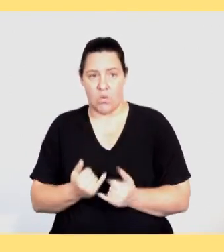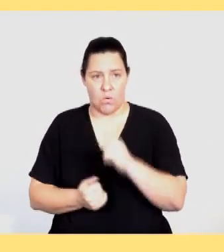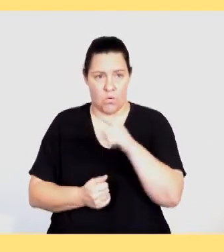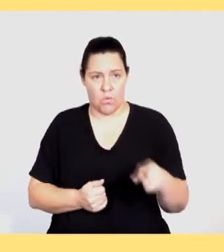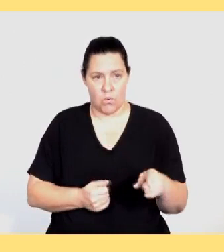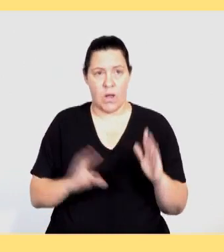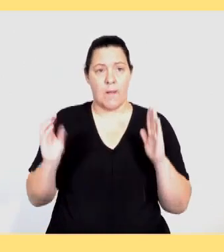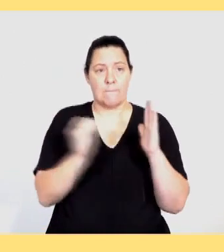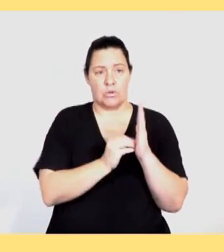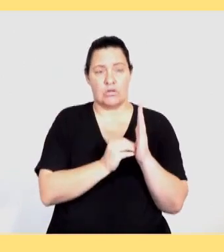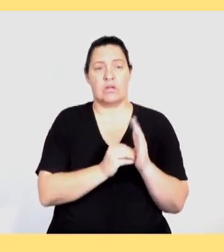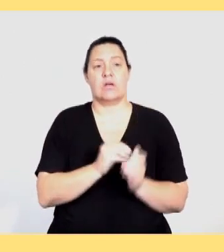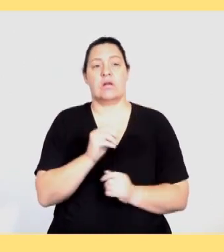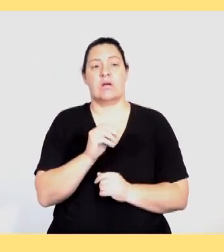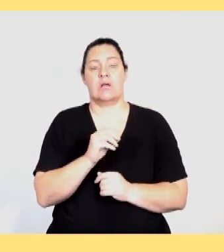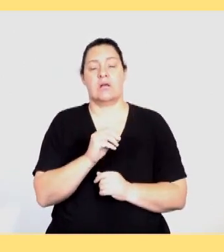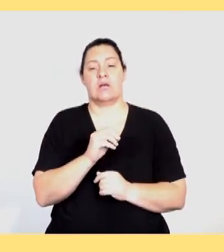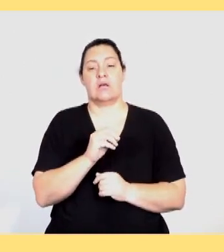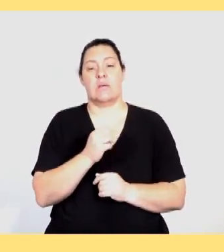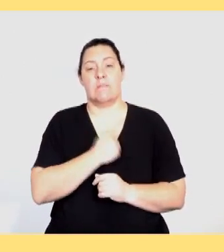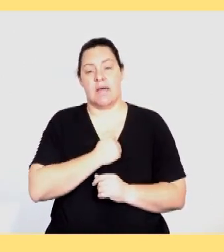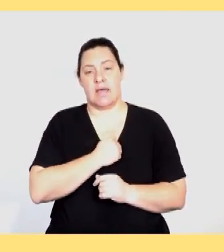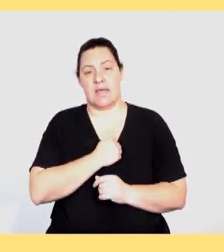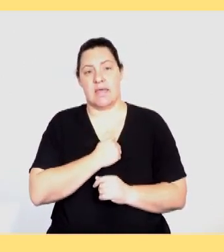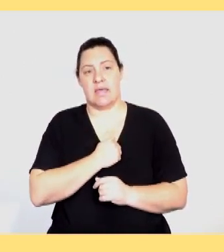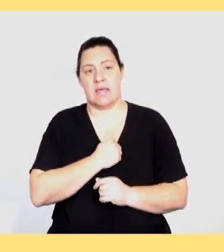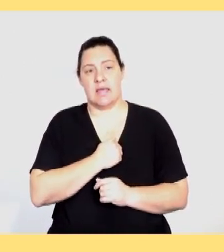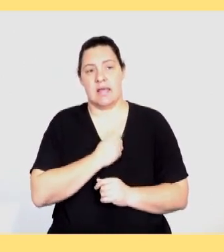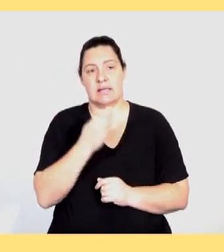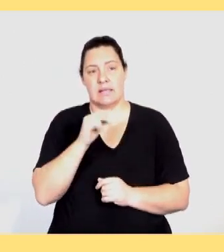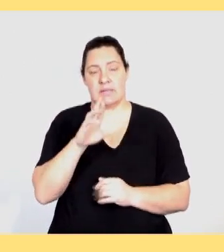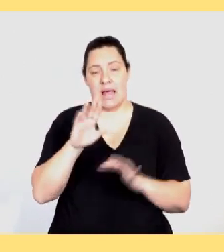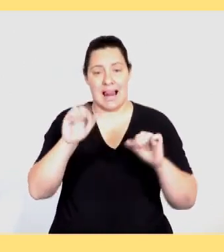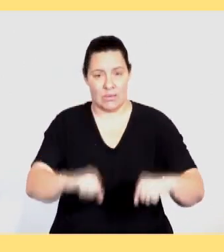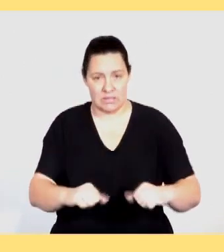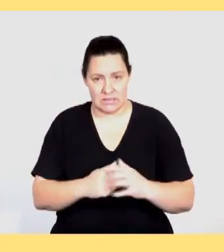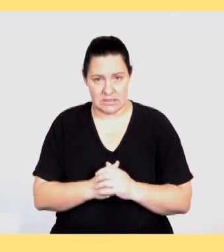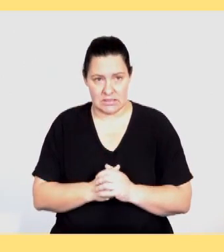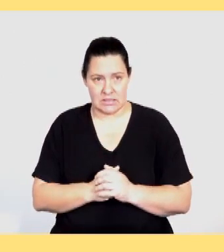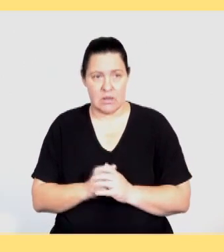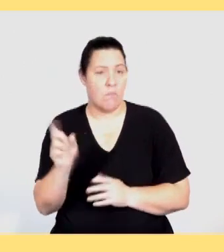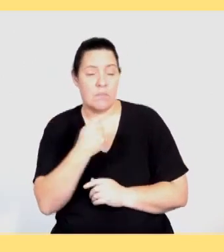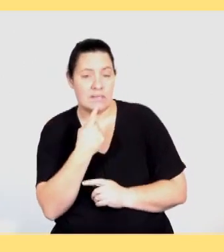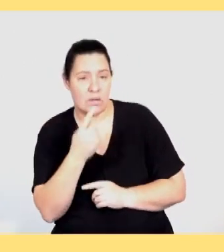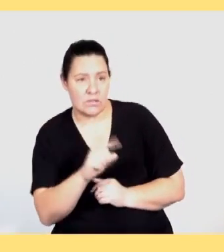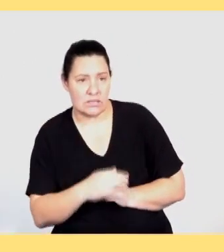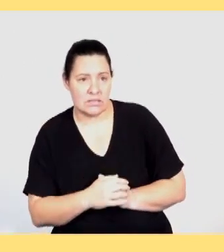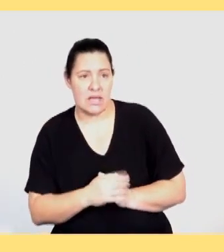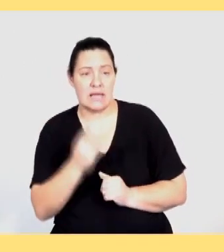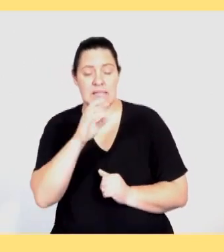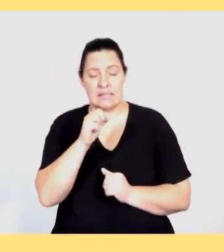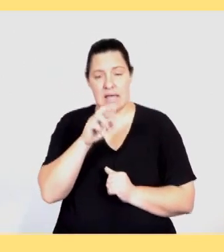here and then I'm going to record now in my debtors allowances. What do I